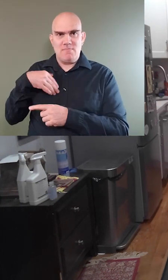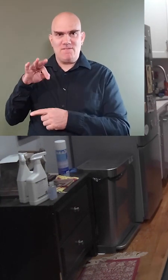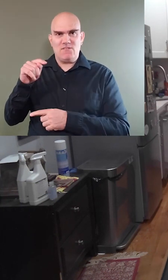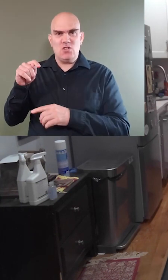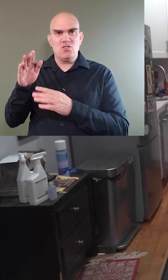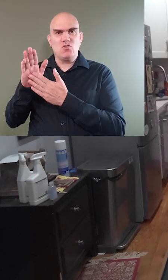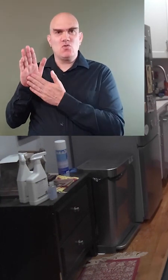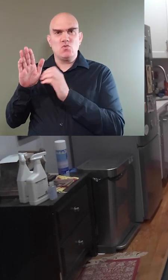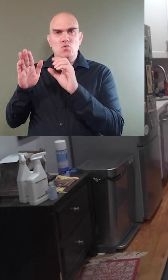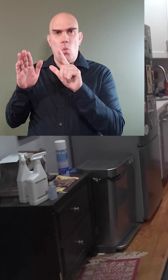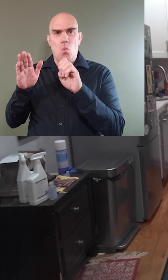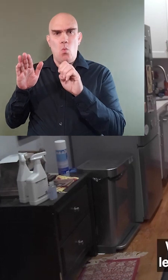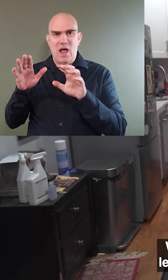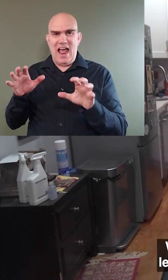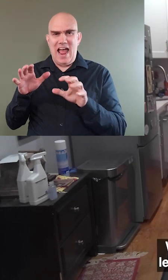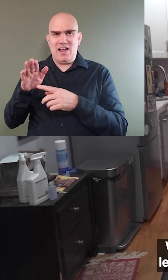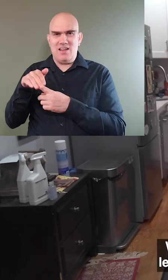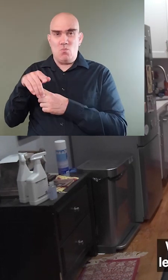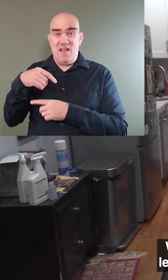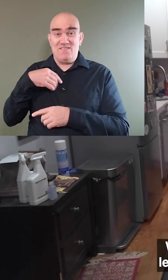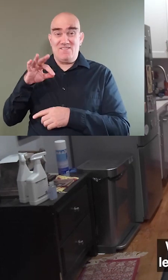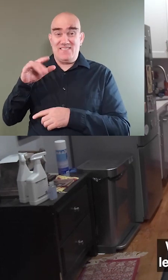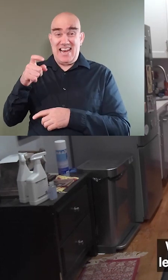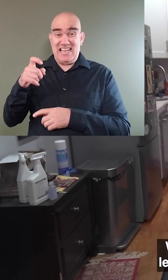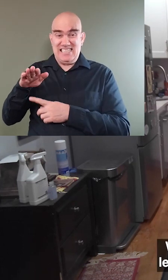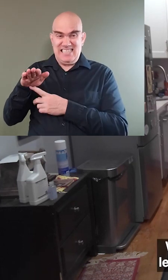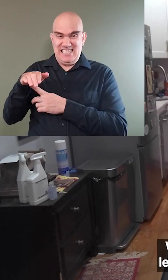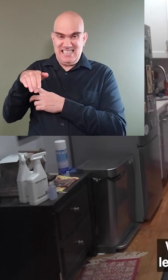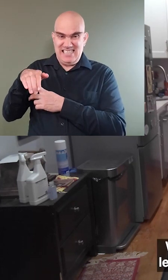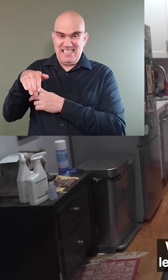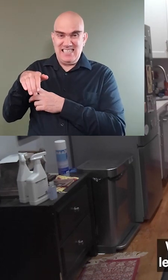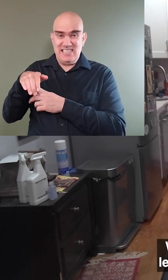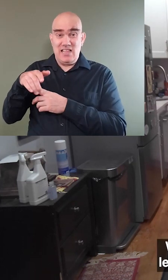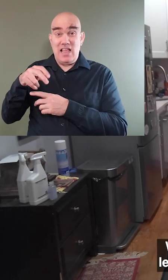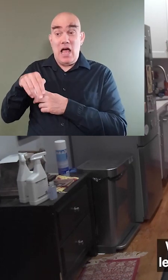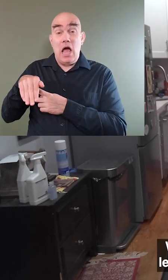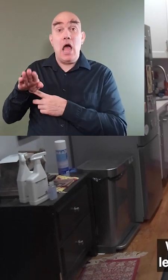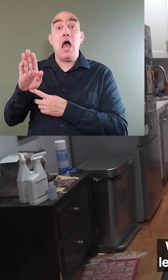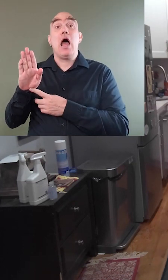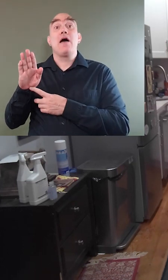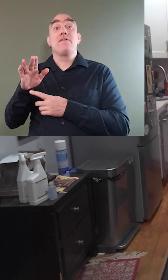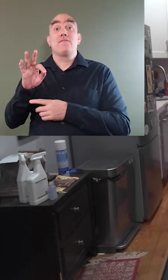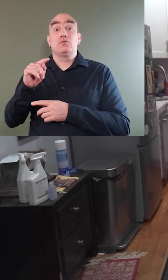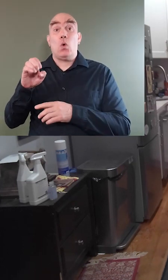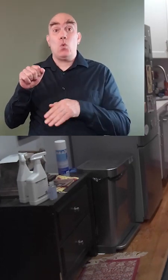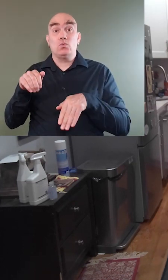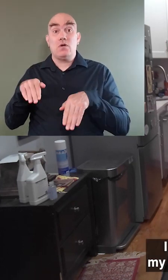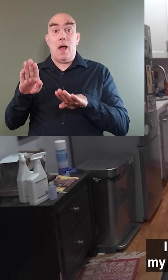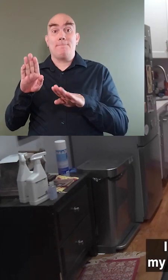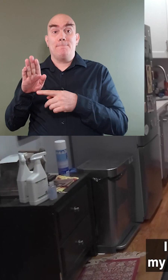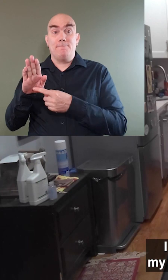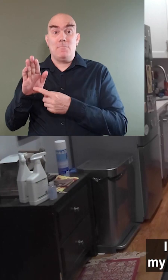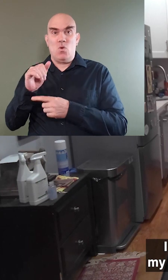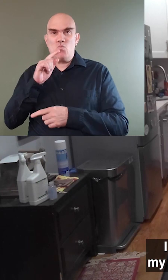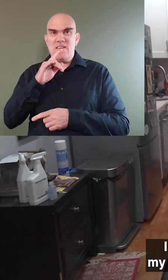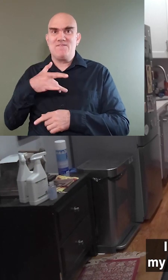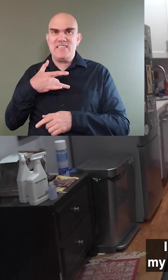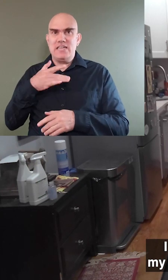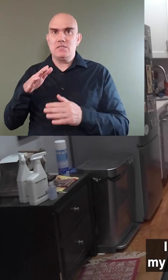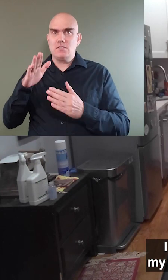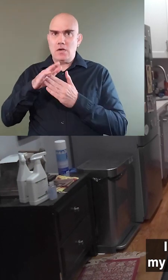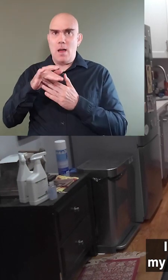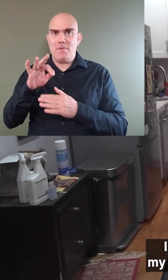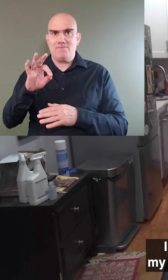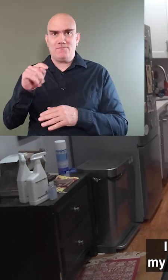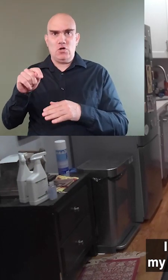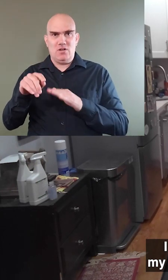of my foot in action. When I flex my foot and I let my toes reach upward, I can really feel the